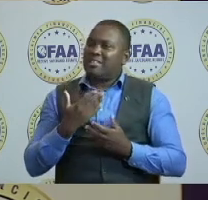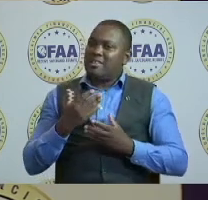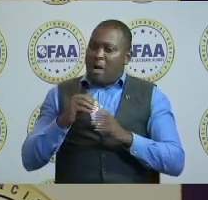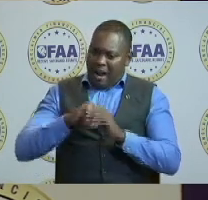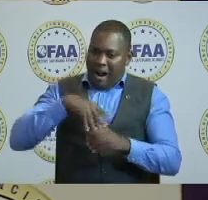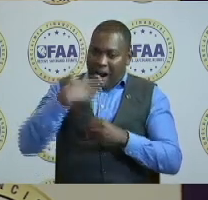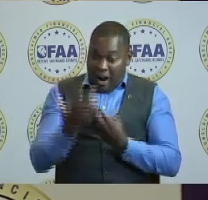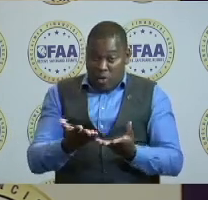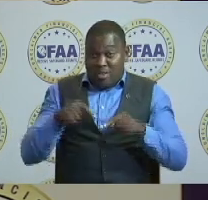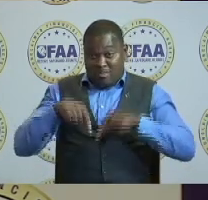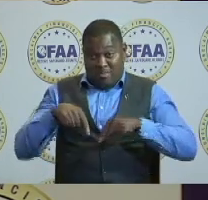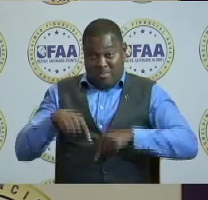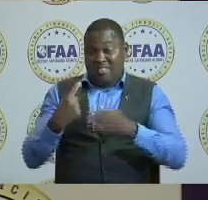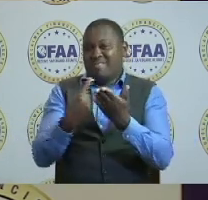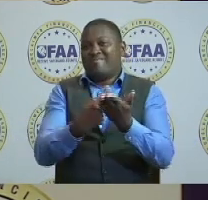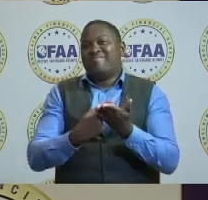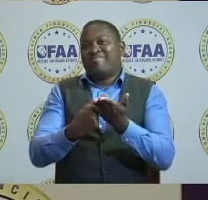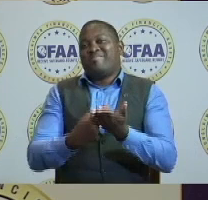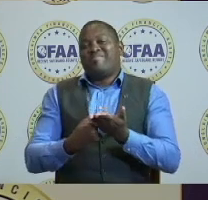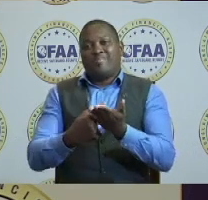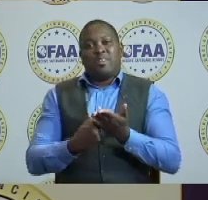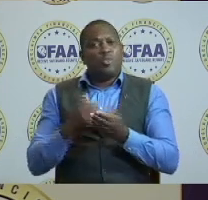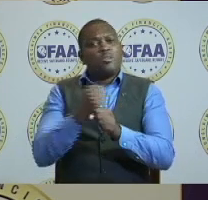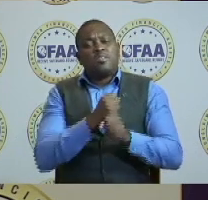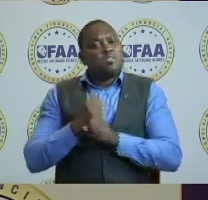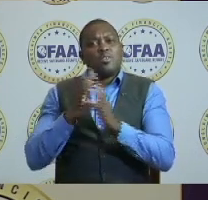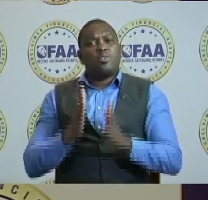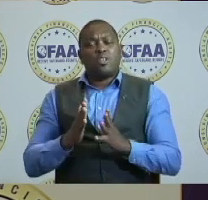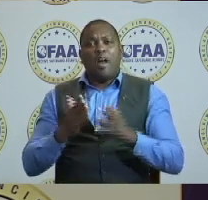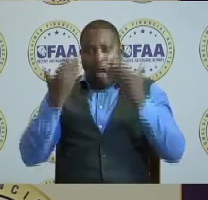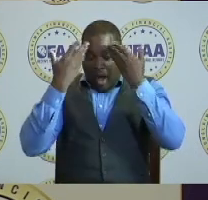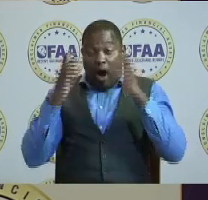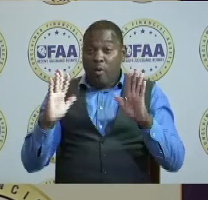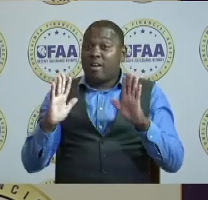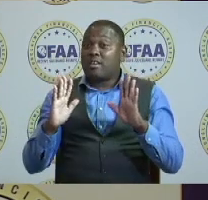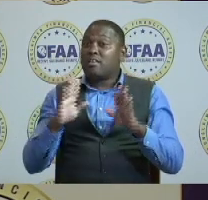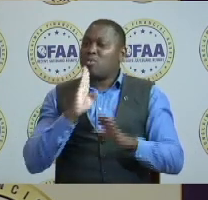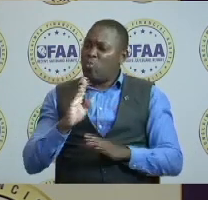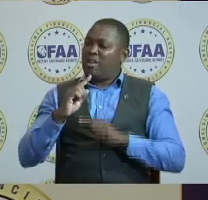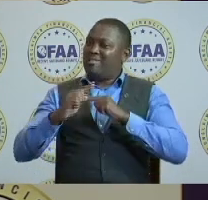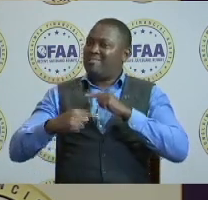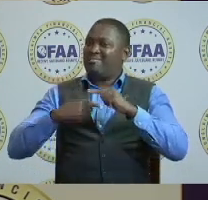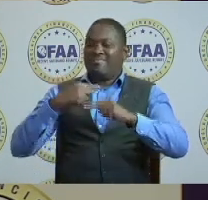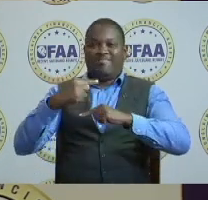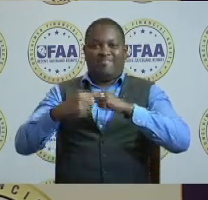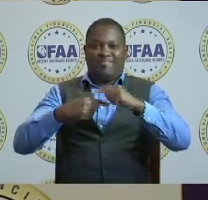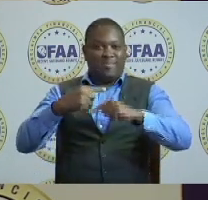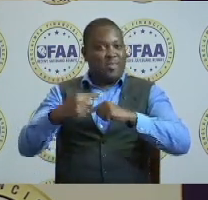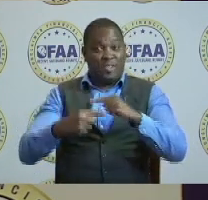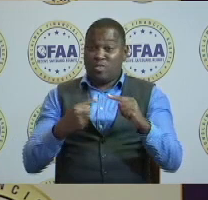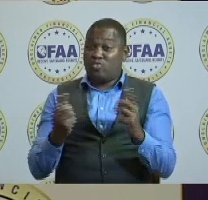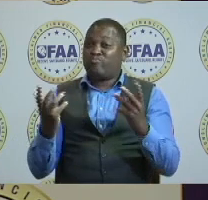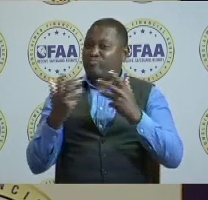from this forum we're having this afternoon, the stakeholders and education awareness will be continuing to be mainstreamed